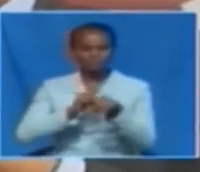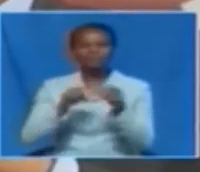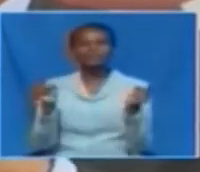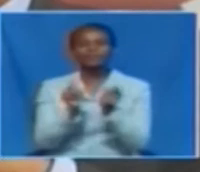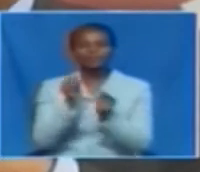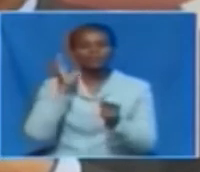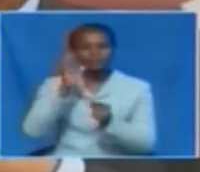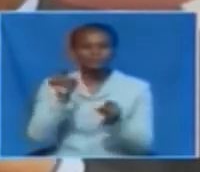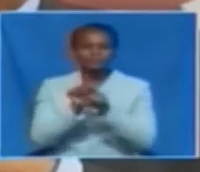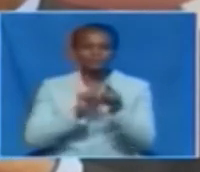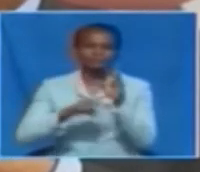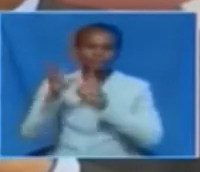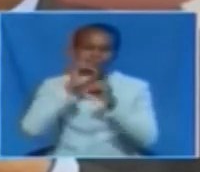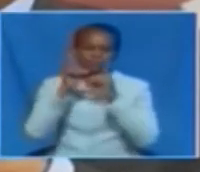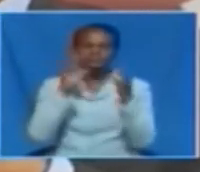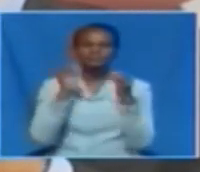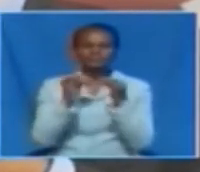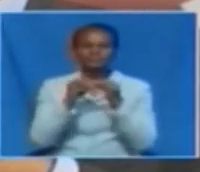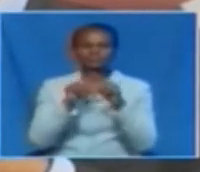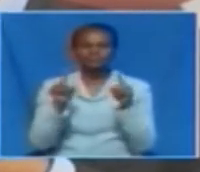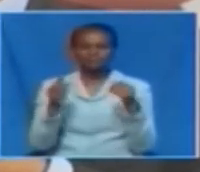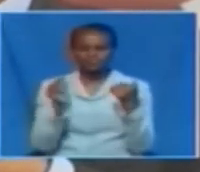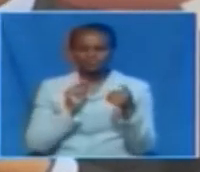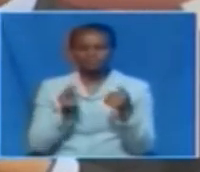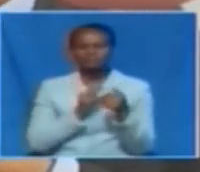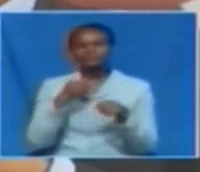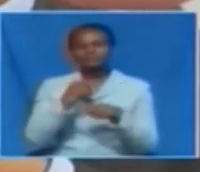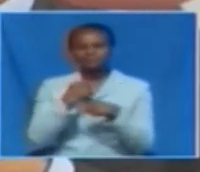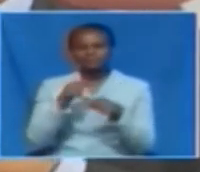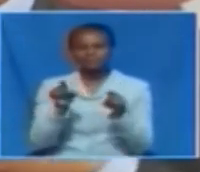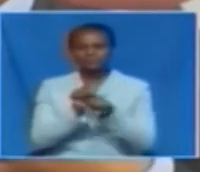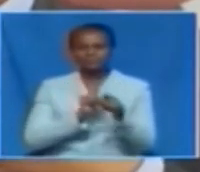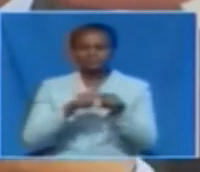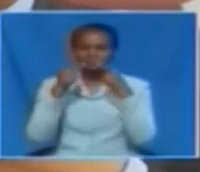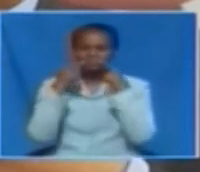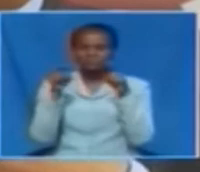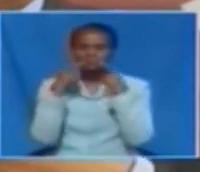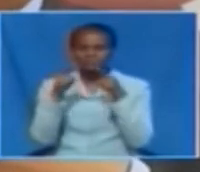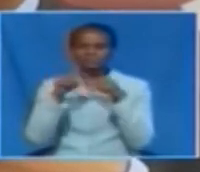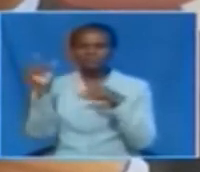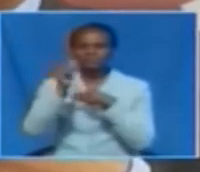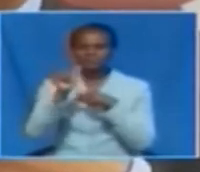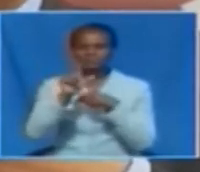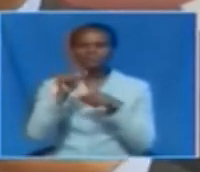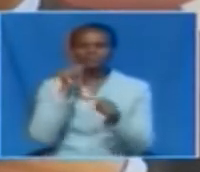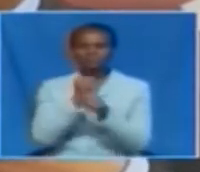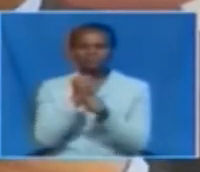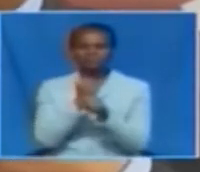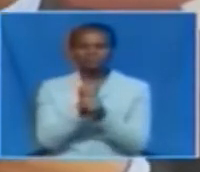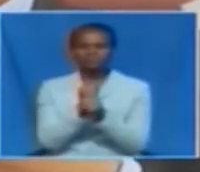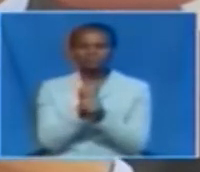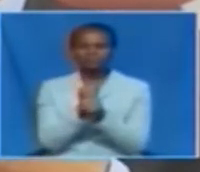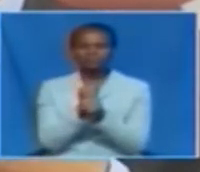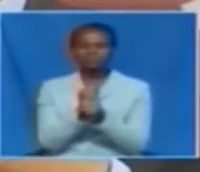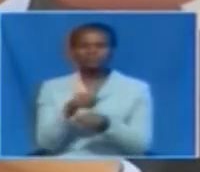and discuss this further. But I also made mention that in the manner in which MMD operates, yes, I am